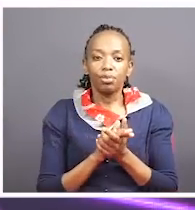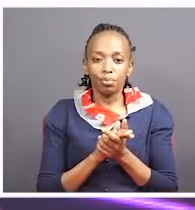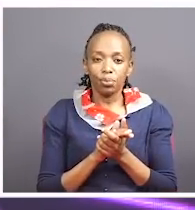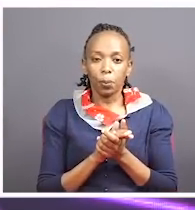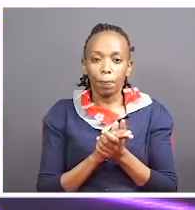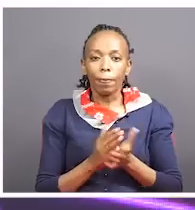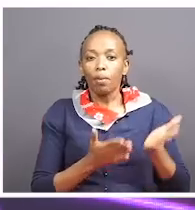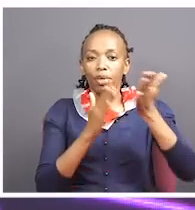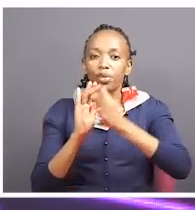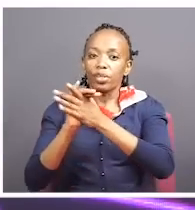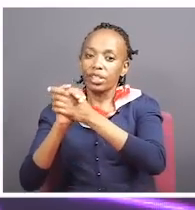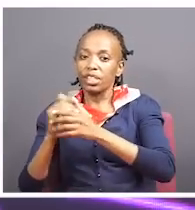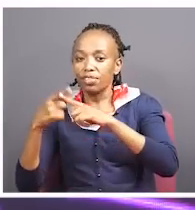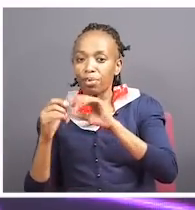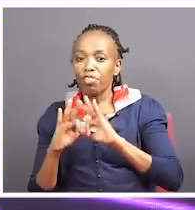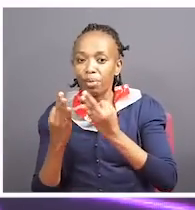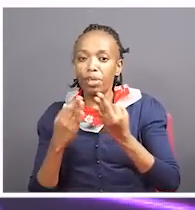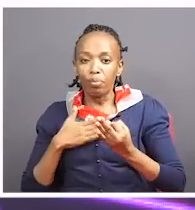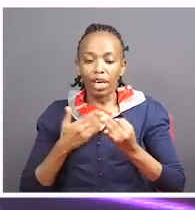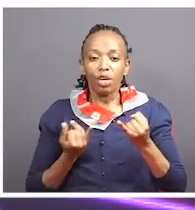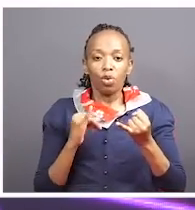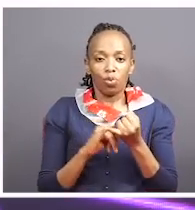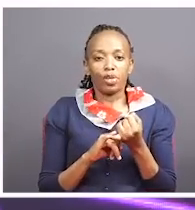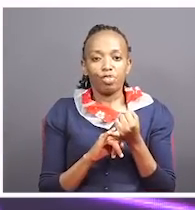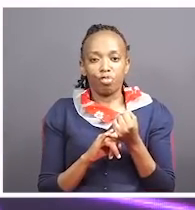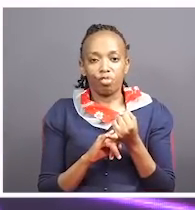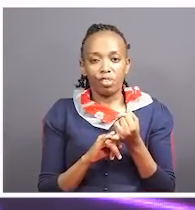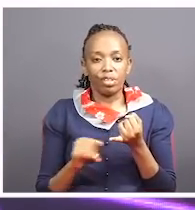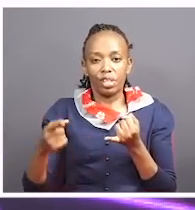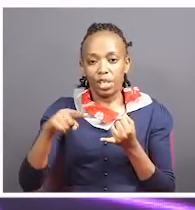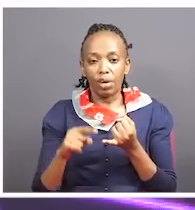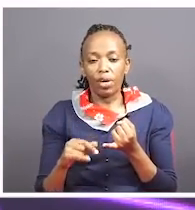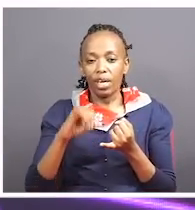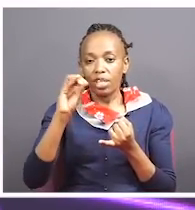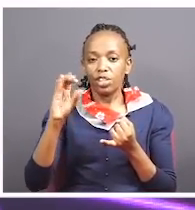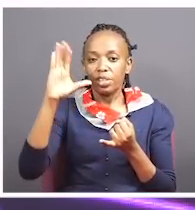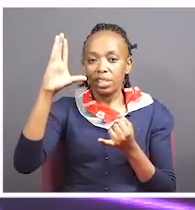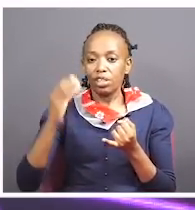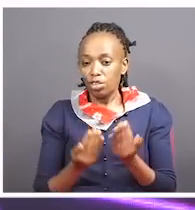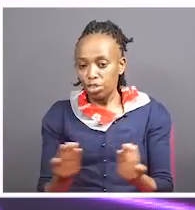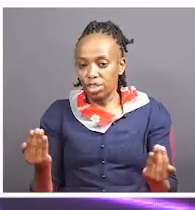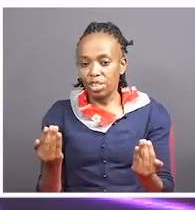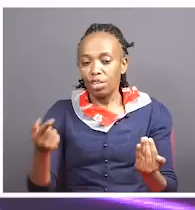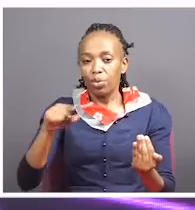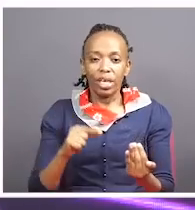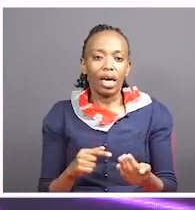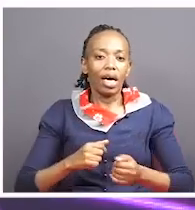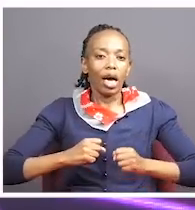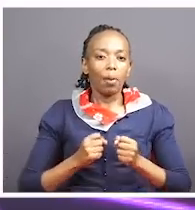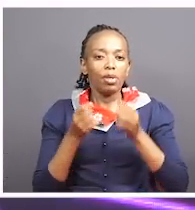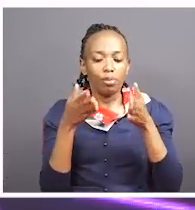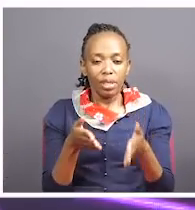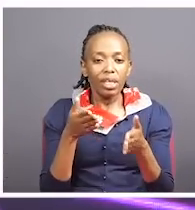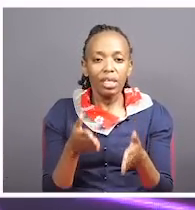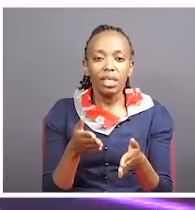glory. Bring you greetings from my family, my wife, and our Joyce and Chris. We are happy